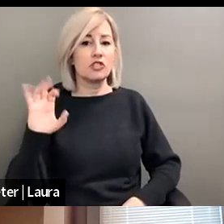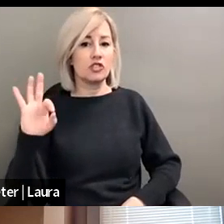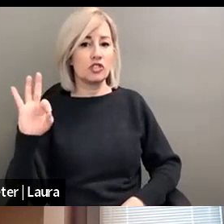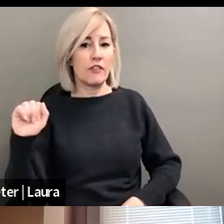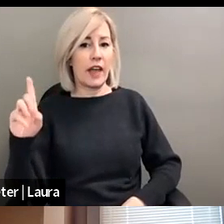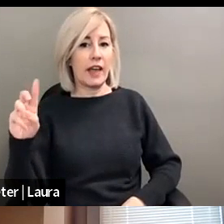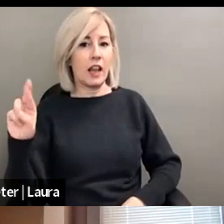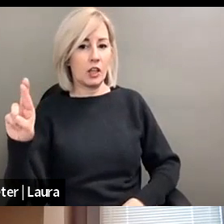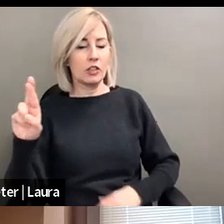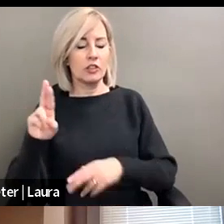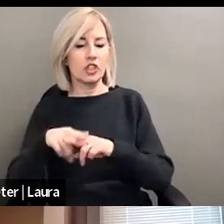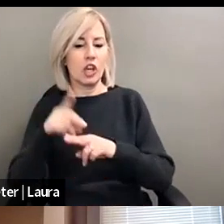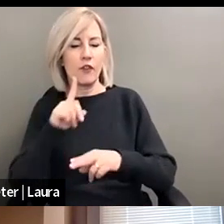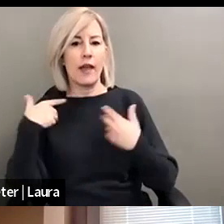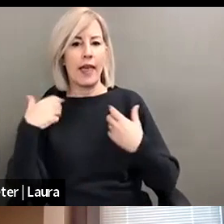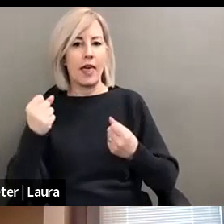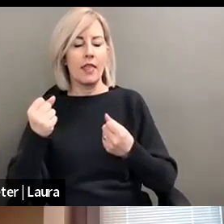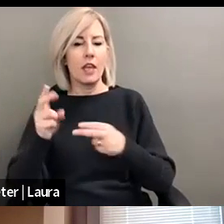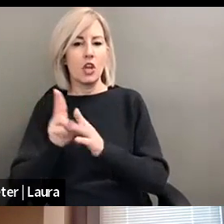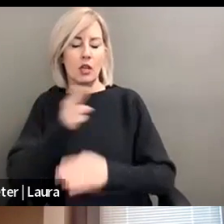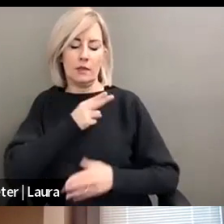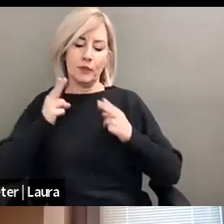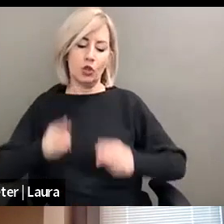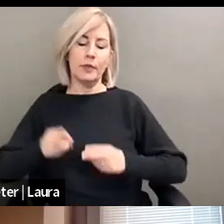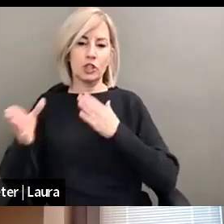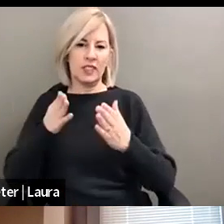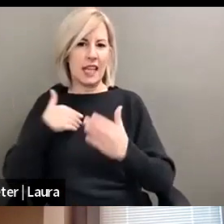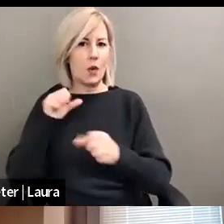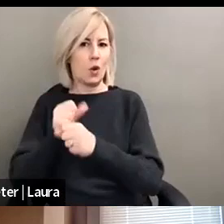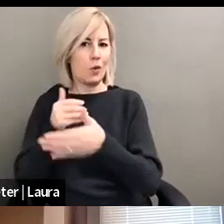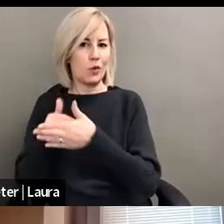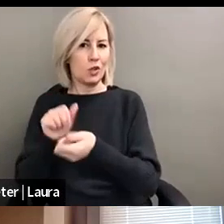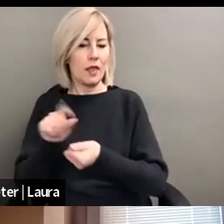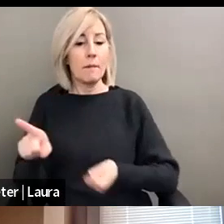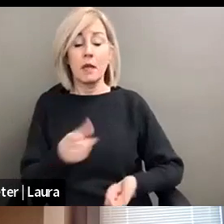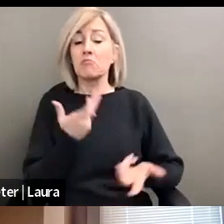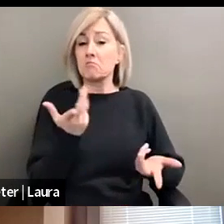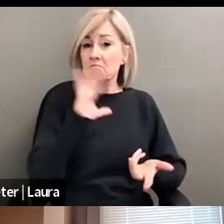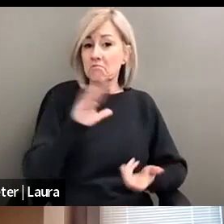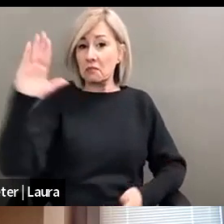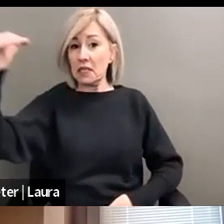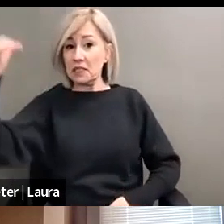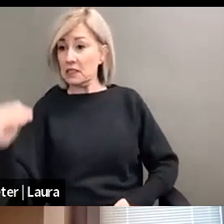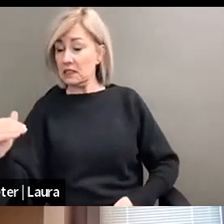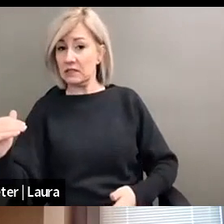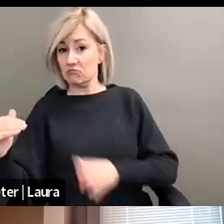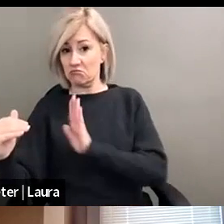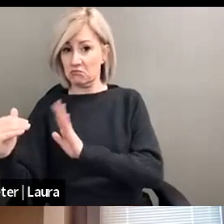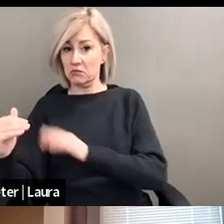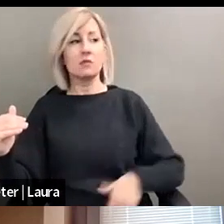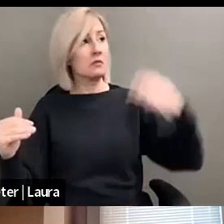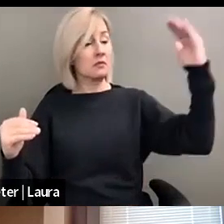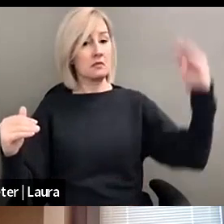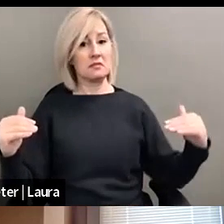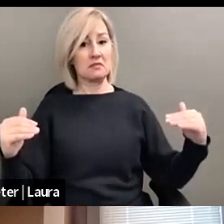the chair of Health and Human Services, and I work very closely with him. And strangely enough, his list and my list, there were probably 5 things